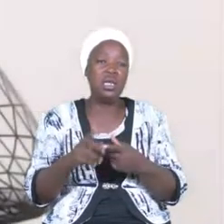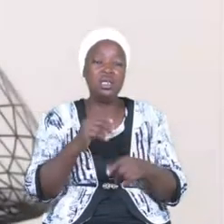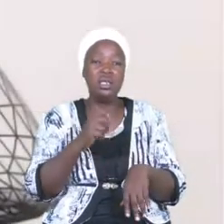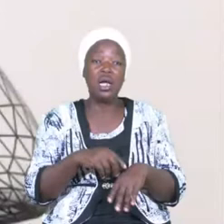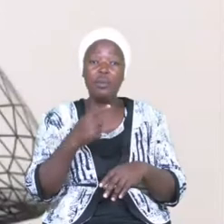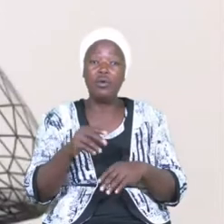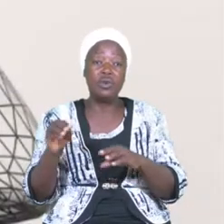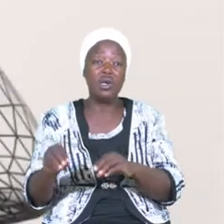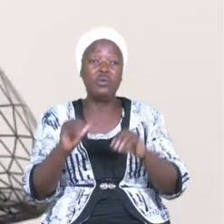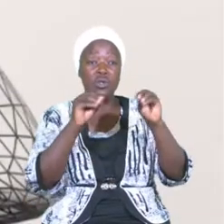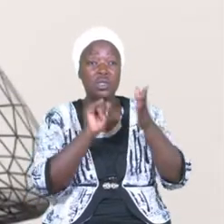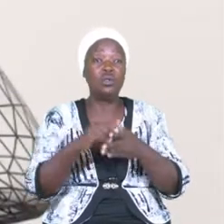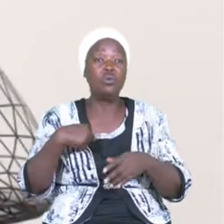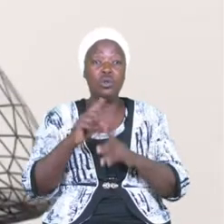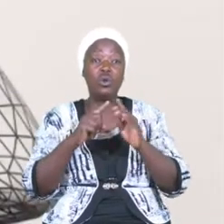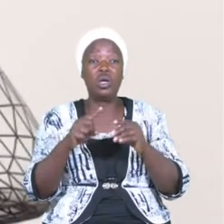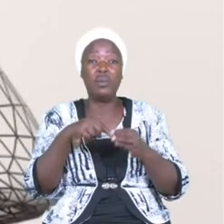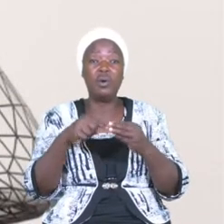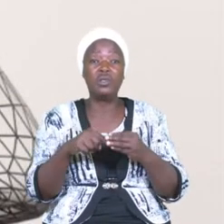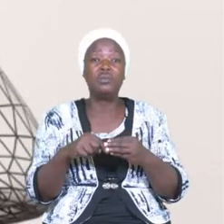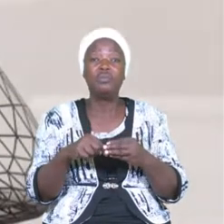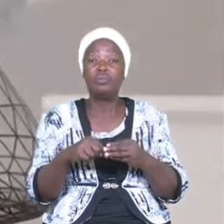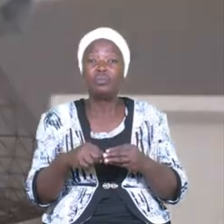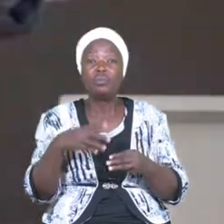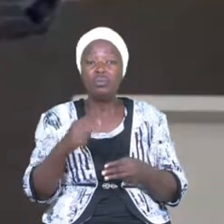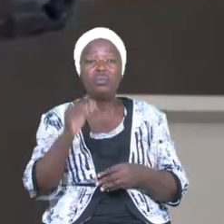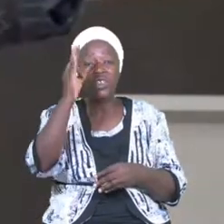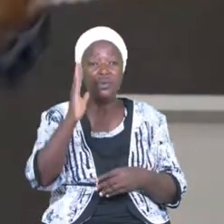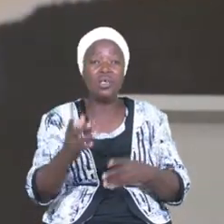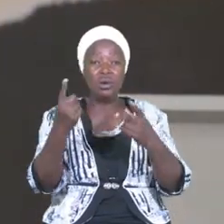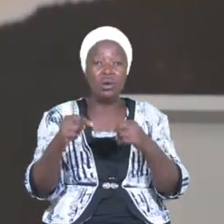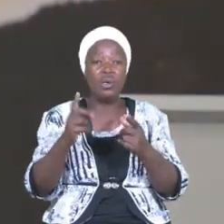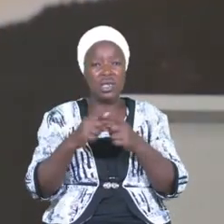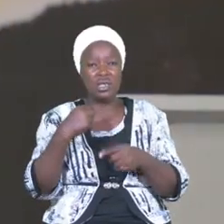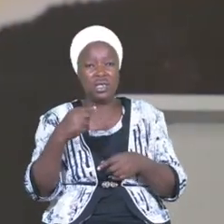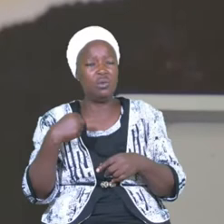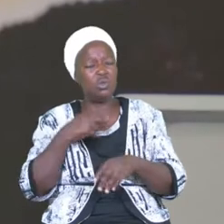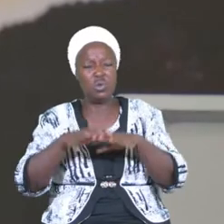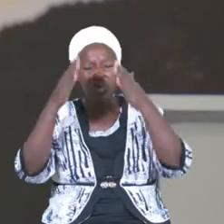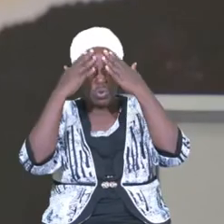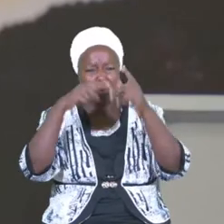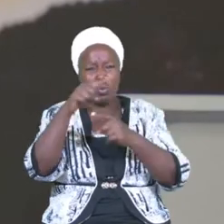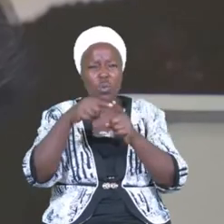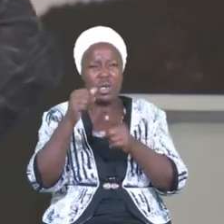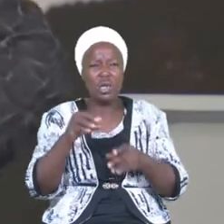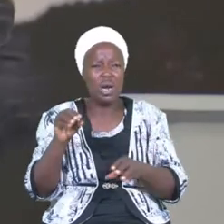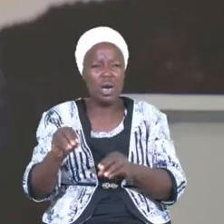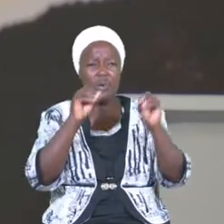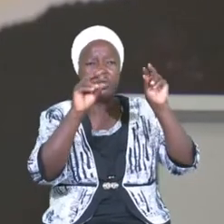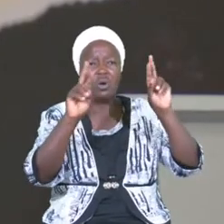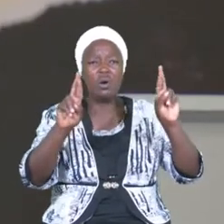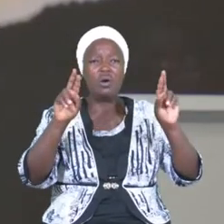The preacher comes and he says, we don't know what the rapture will happen. It can happen anytime from